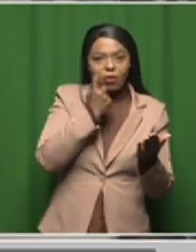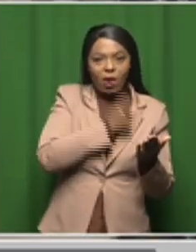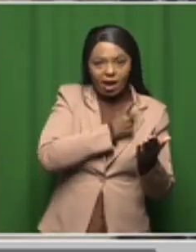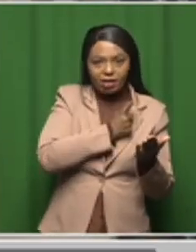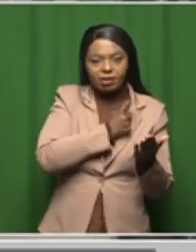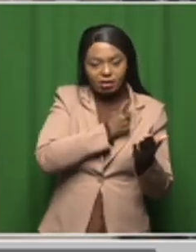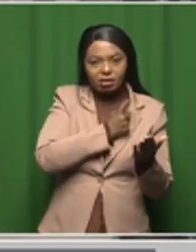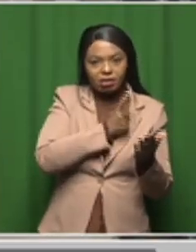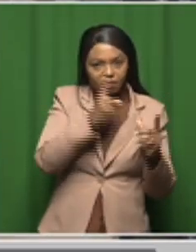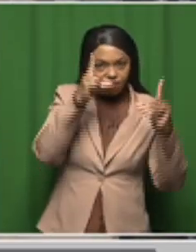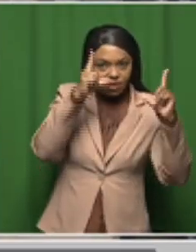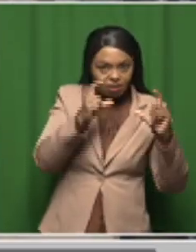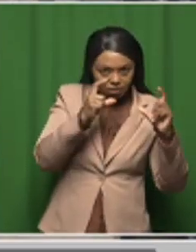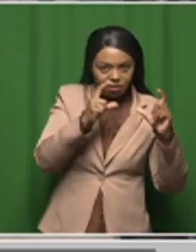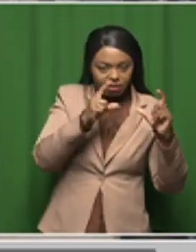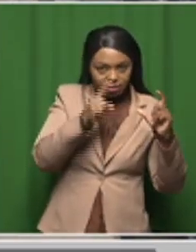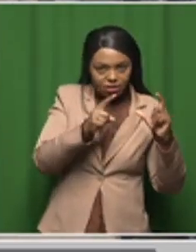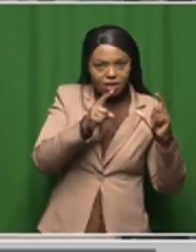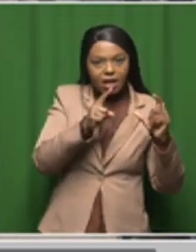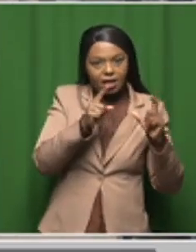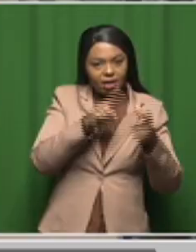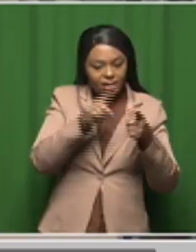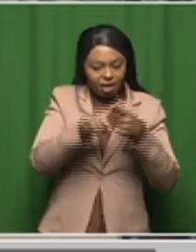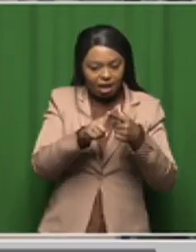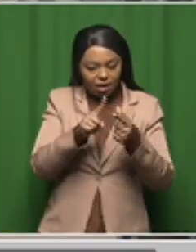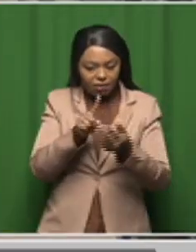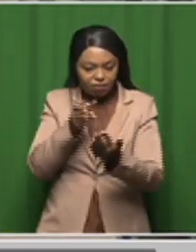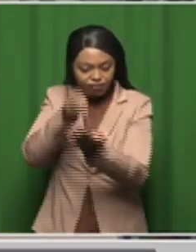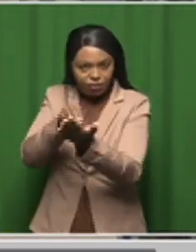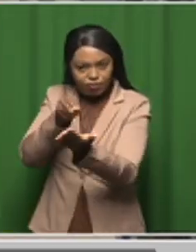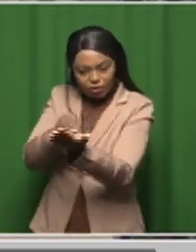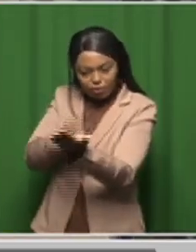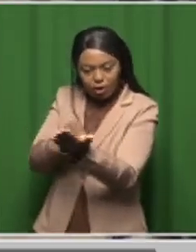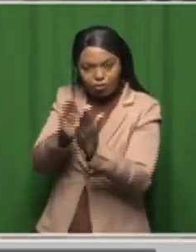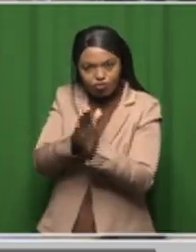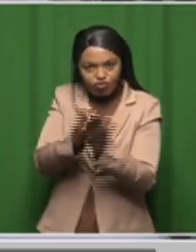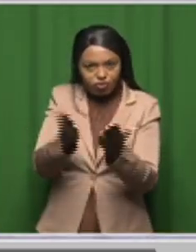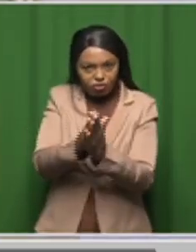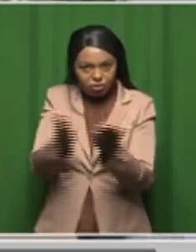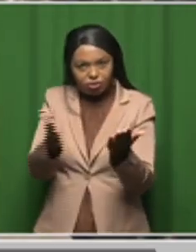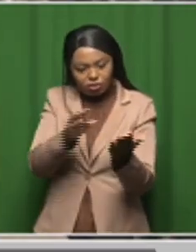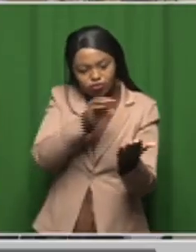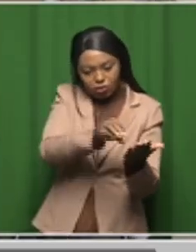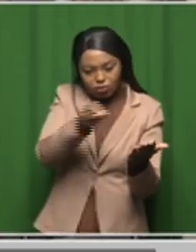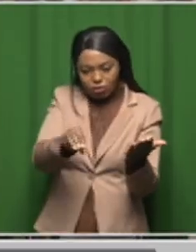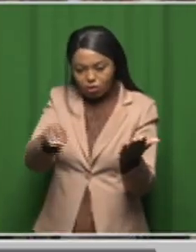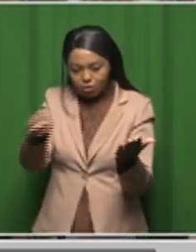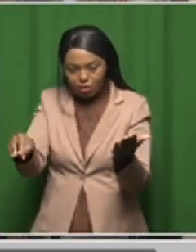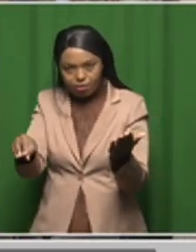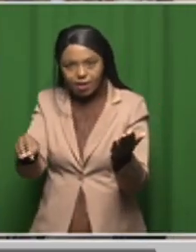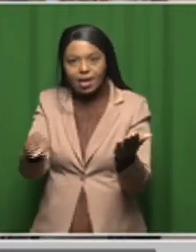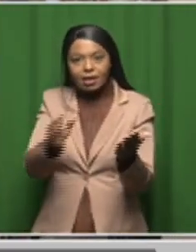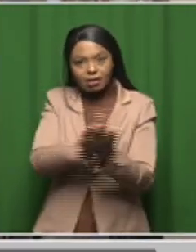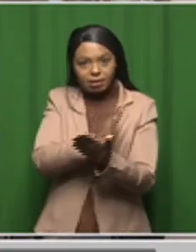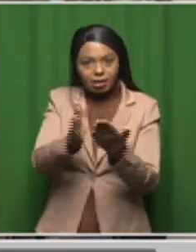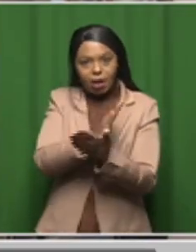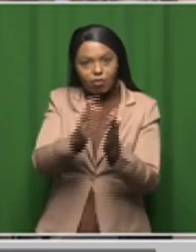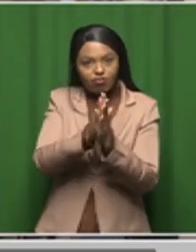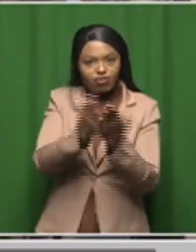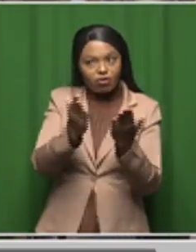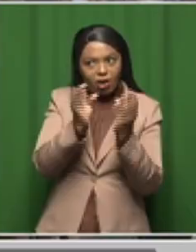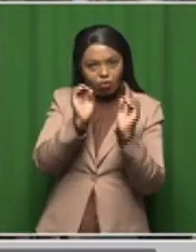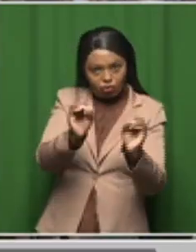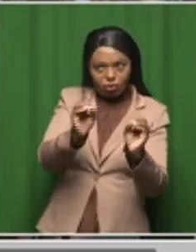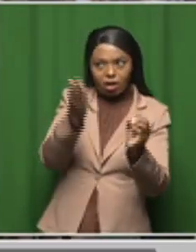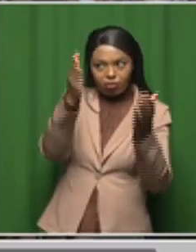photographs, and then bound them in books. And some of those books are on exhibition. From 1988, height of the